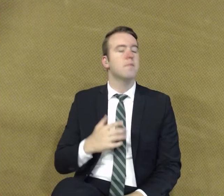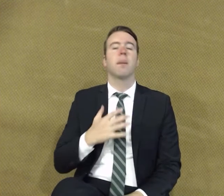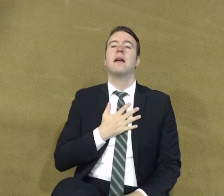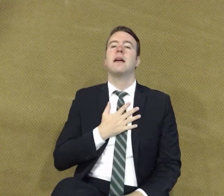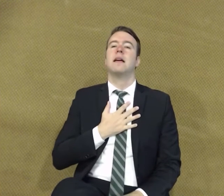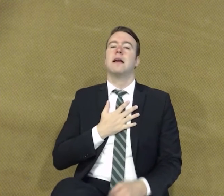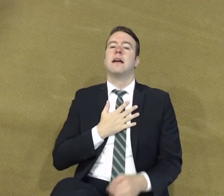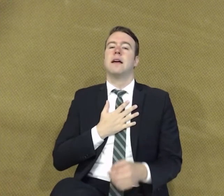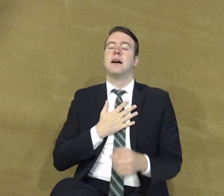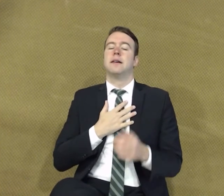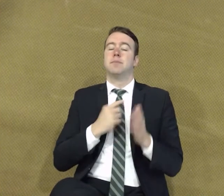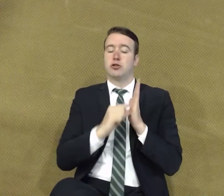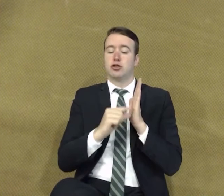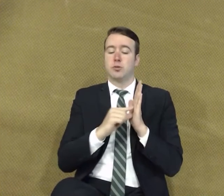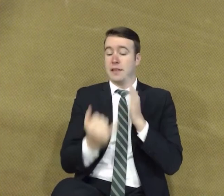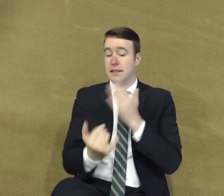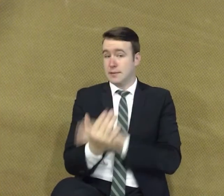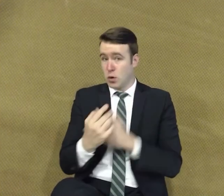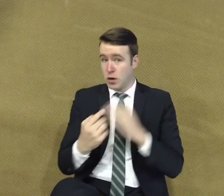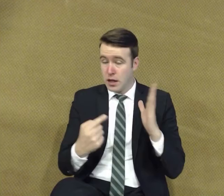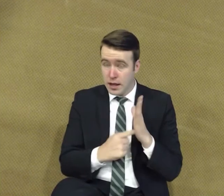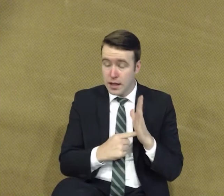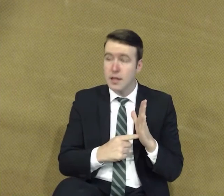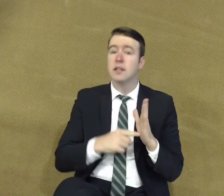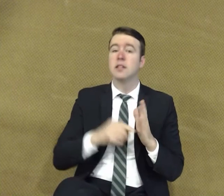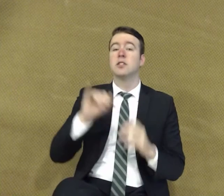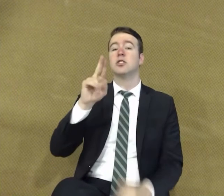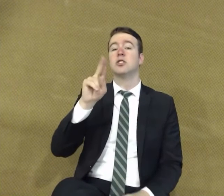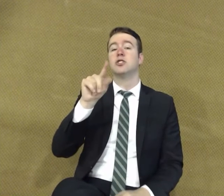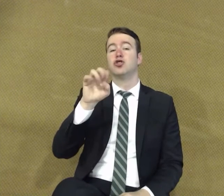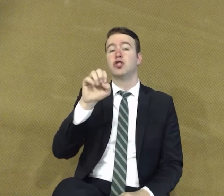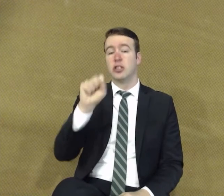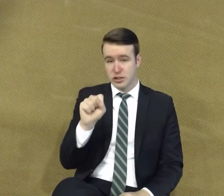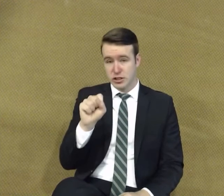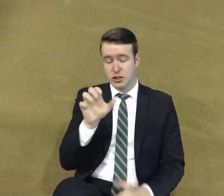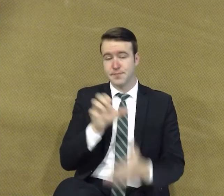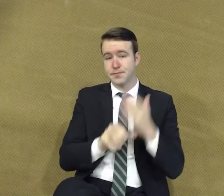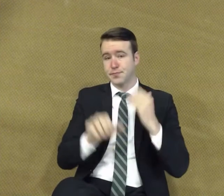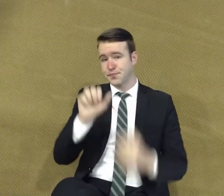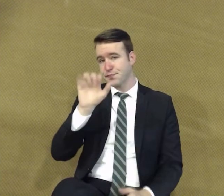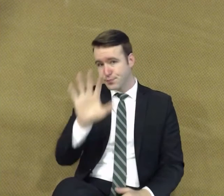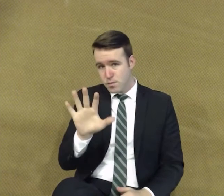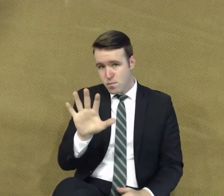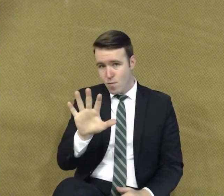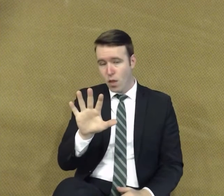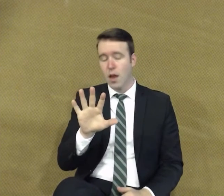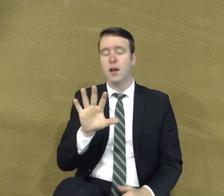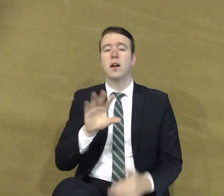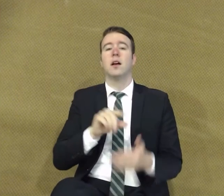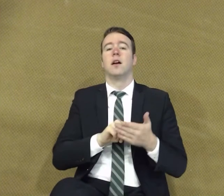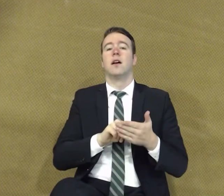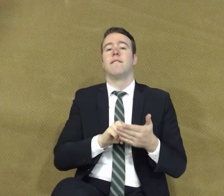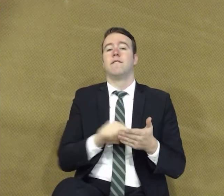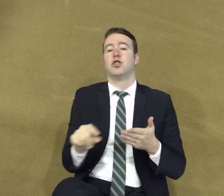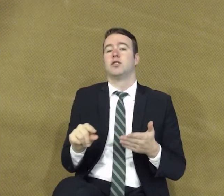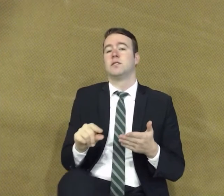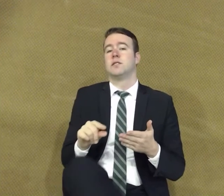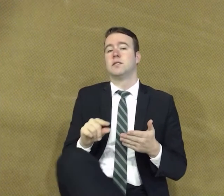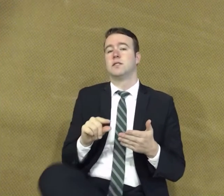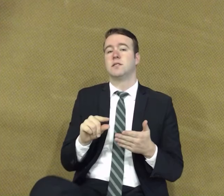My text this morning is Judges chapter 5 and